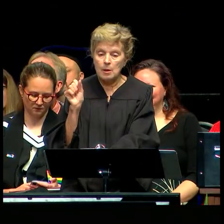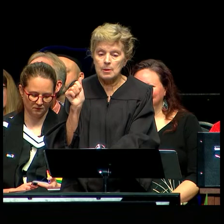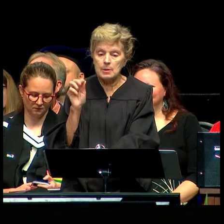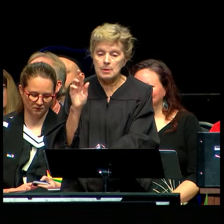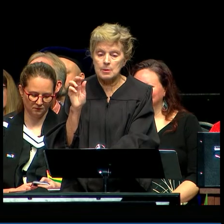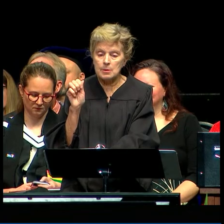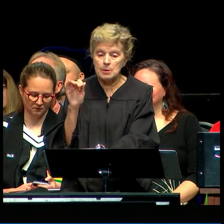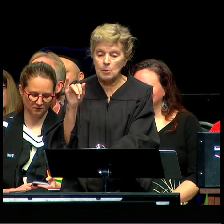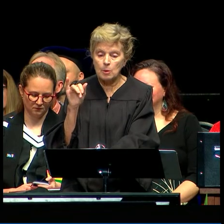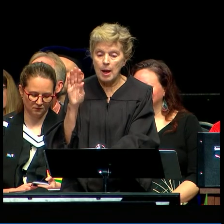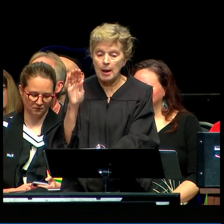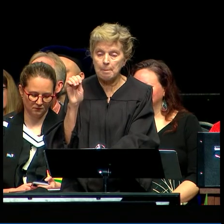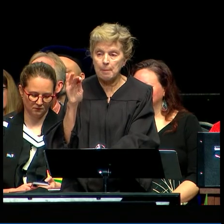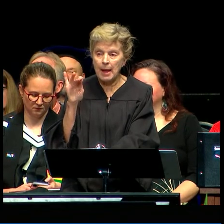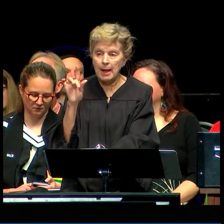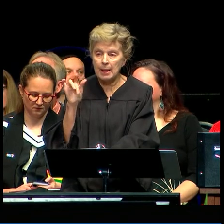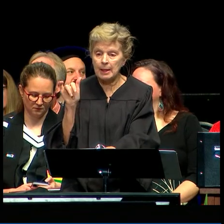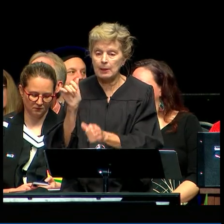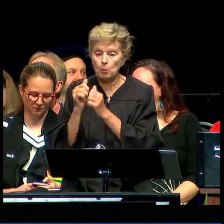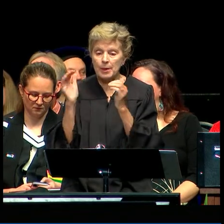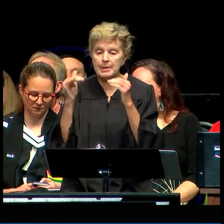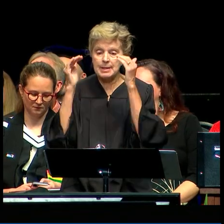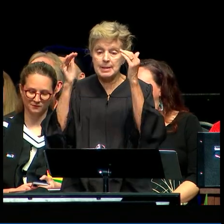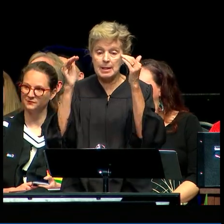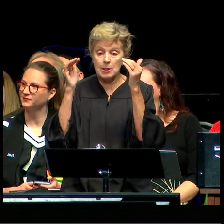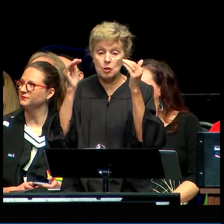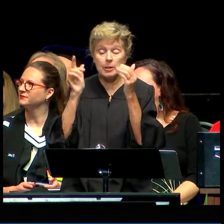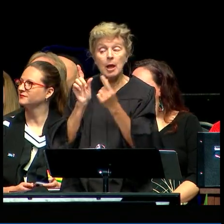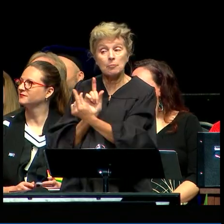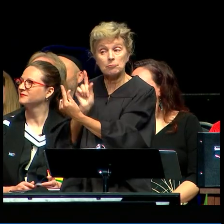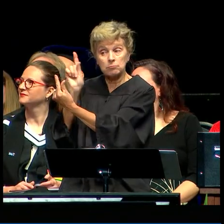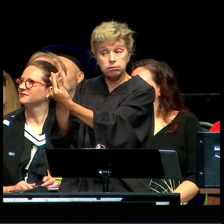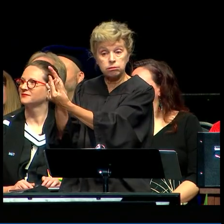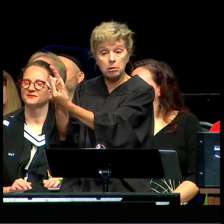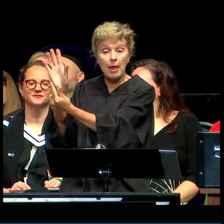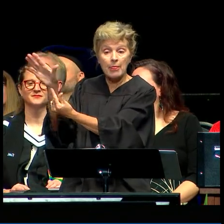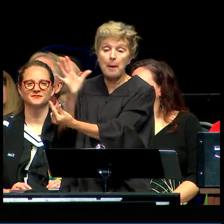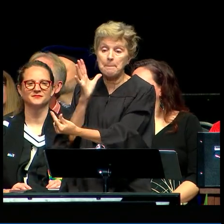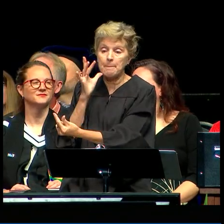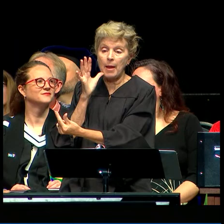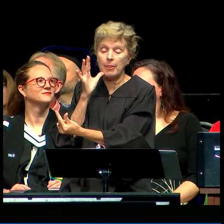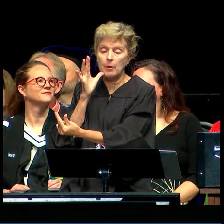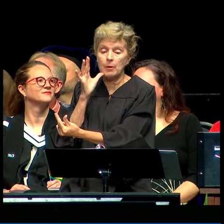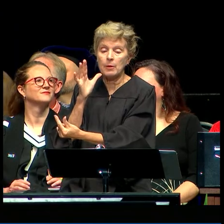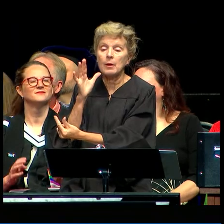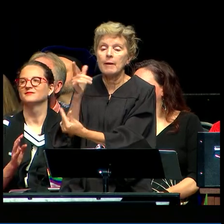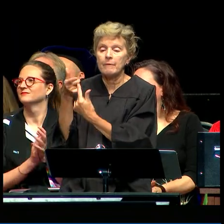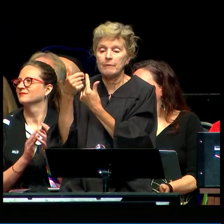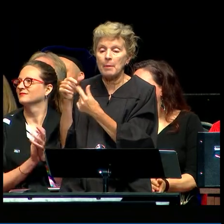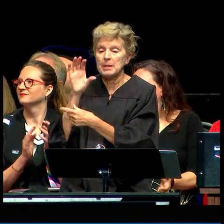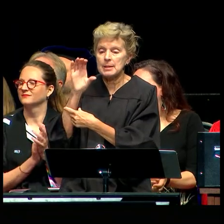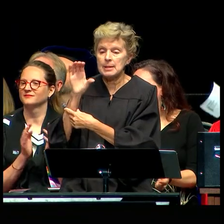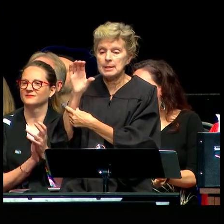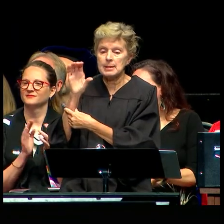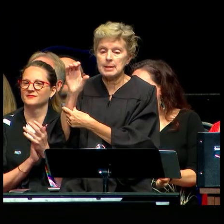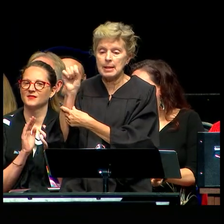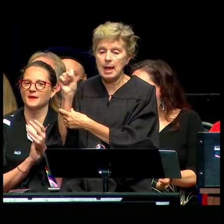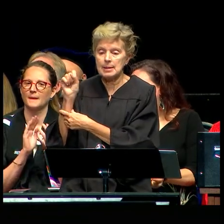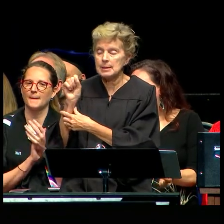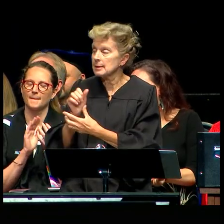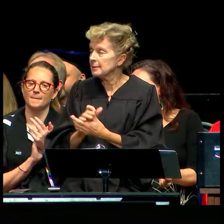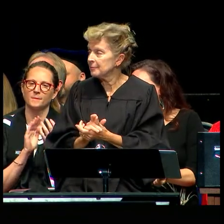Sarai Bailey, with distinction, who is being congratulated on stage by their mother, Felicia Brown, from CCS.